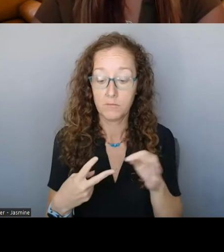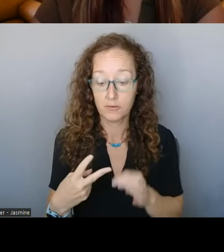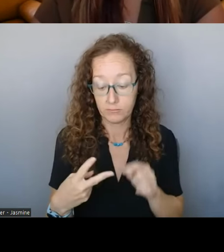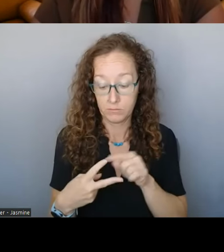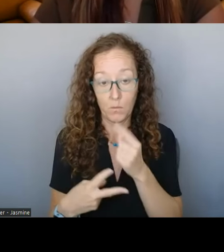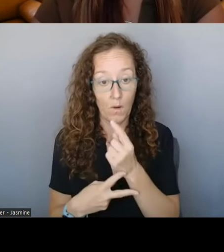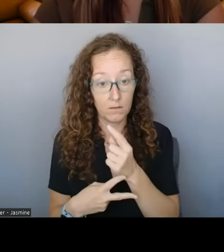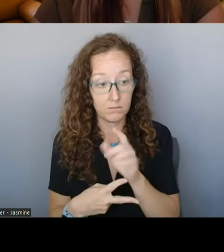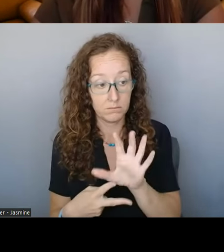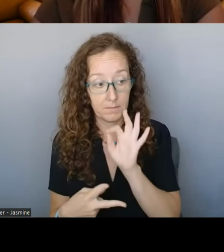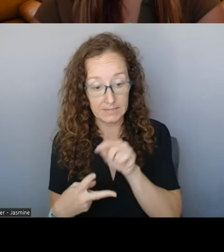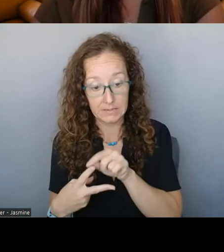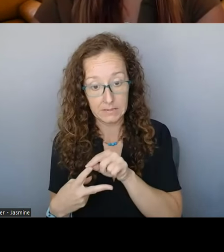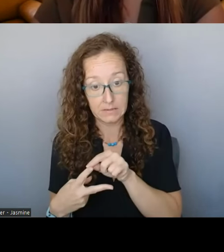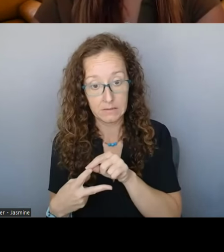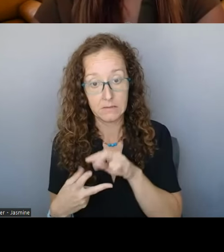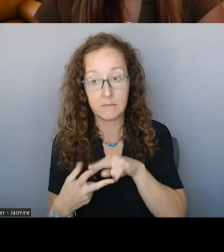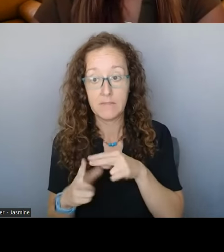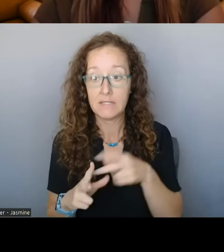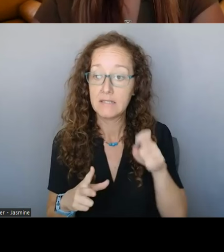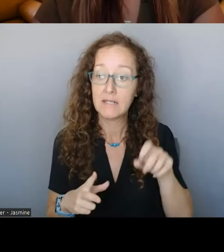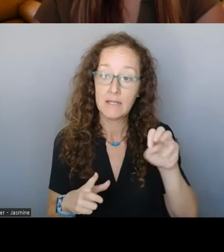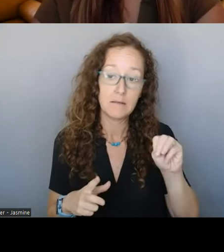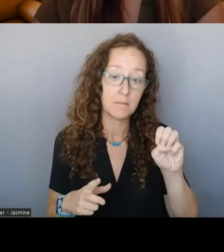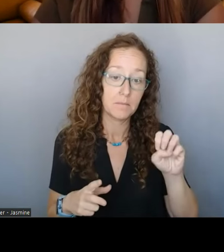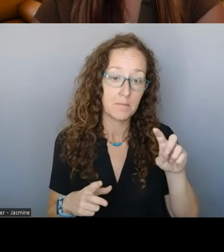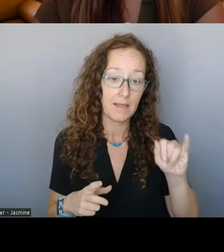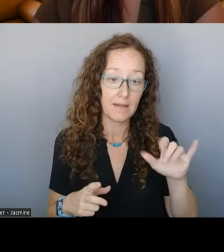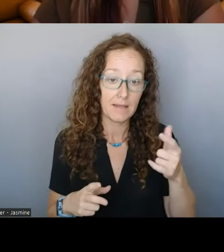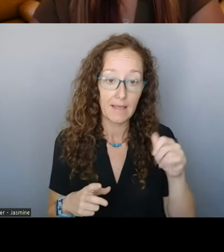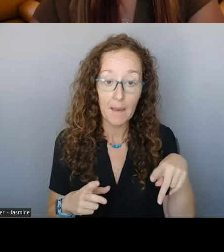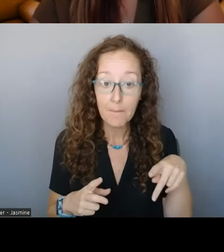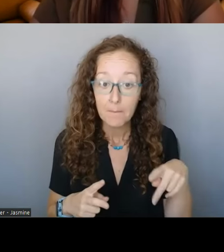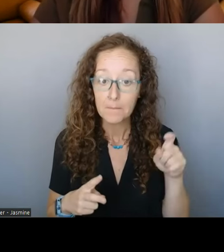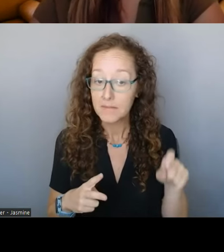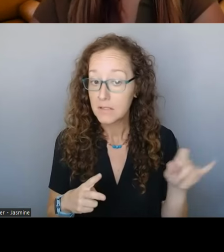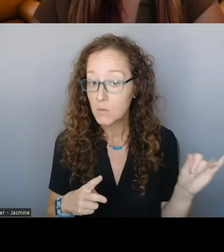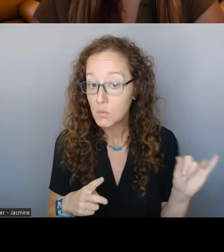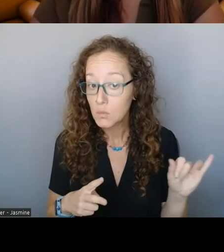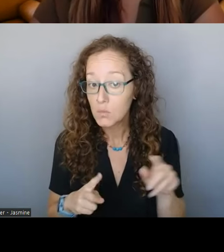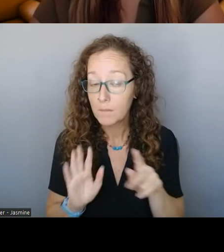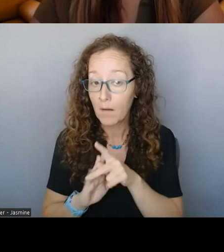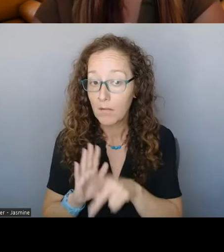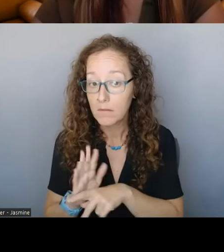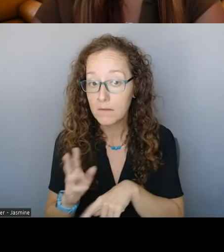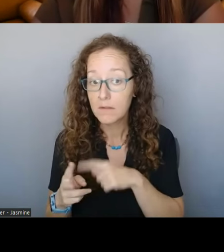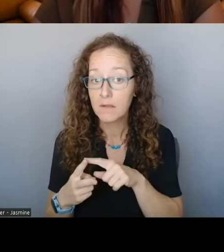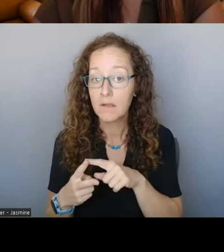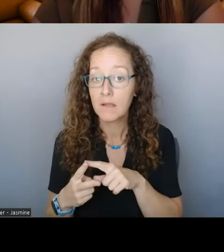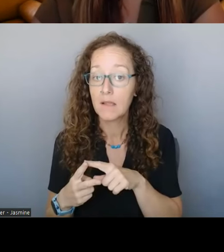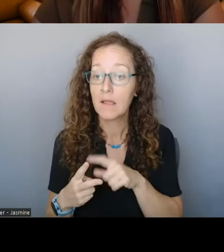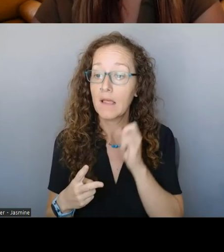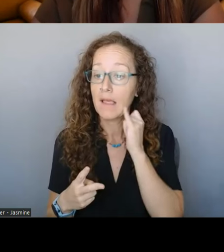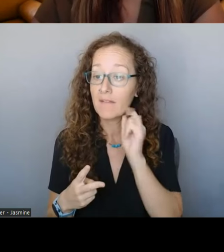need Medigap policy? If you choose option 1, do you need to purchase a standalone Part D prescription